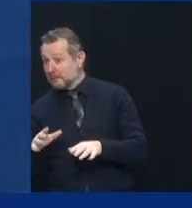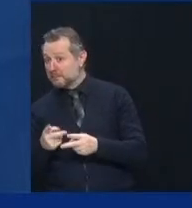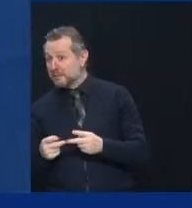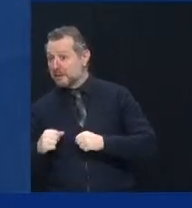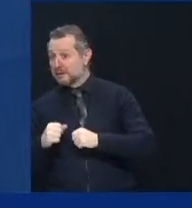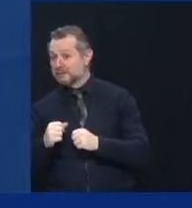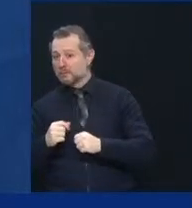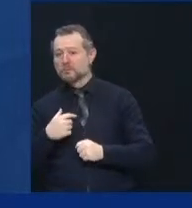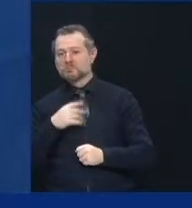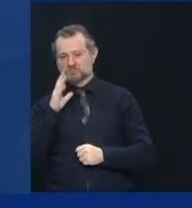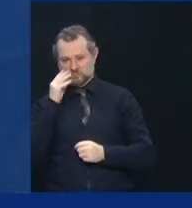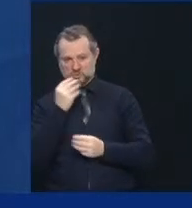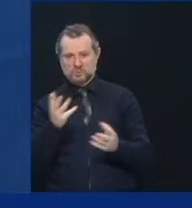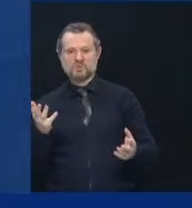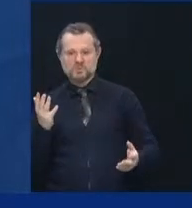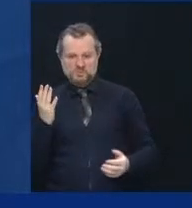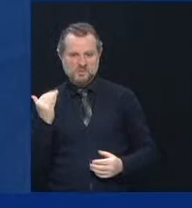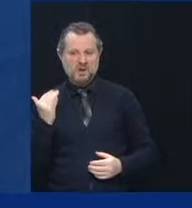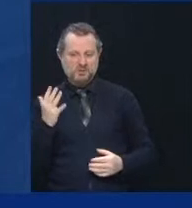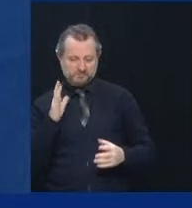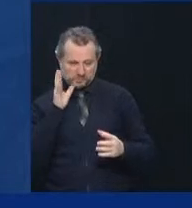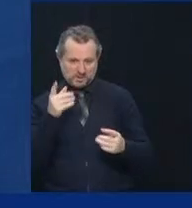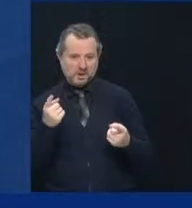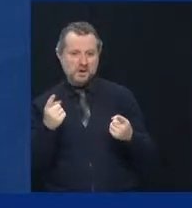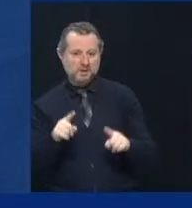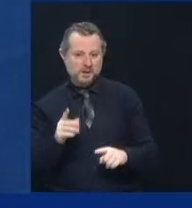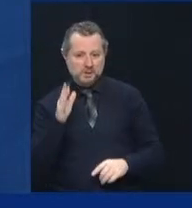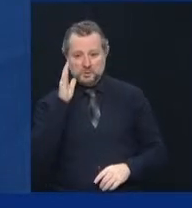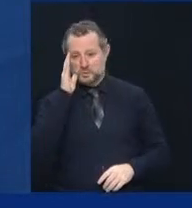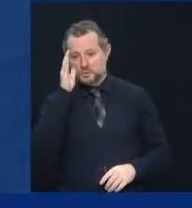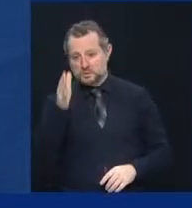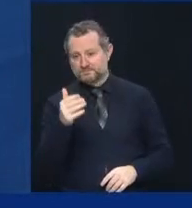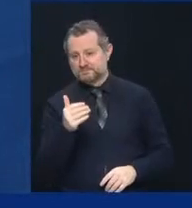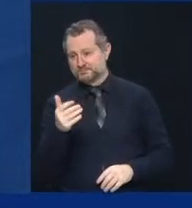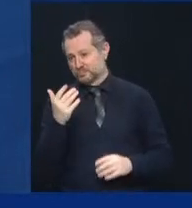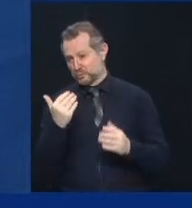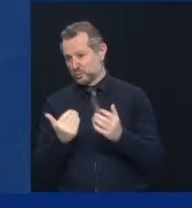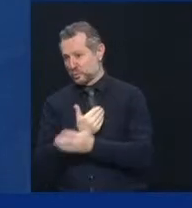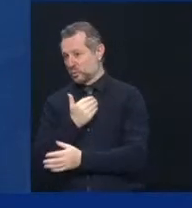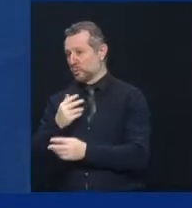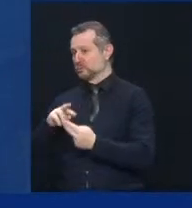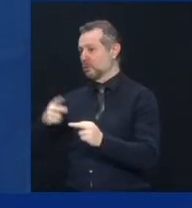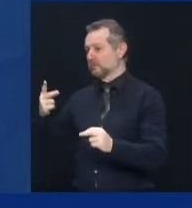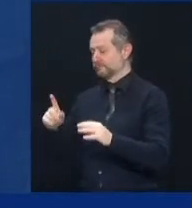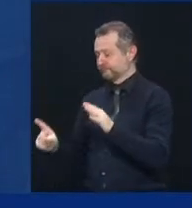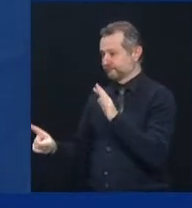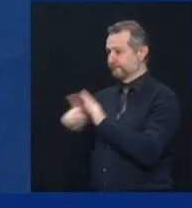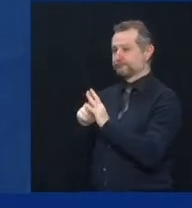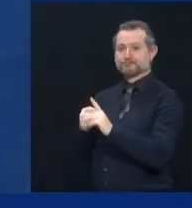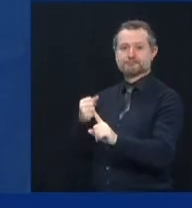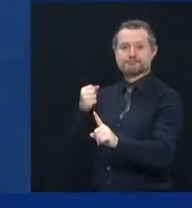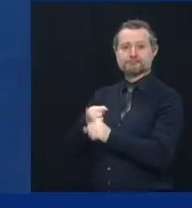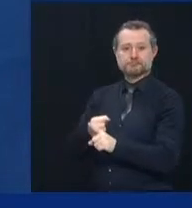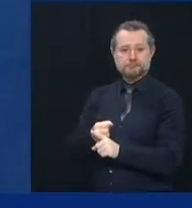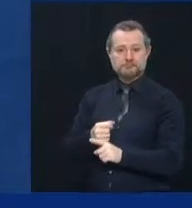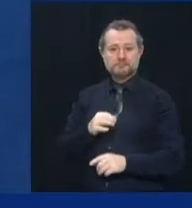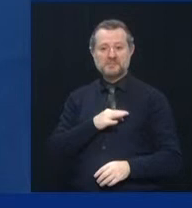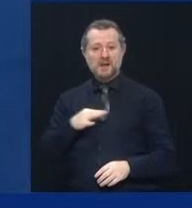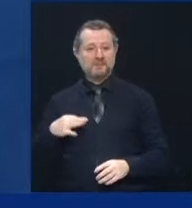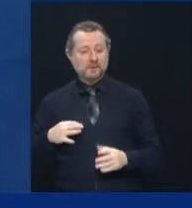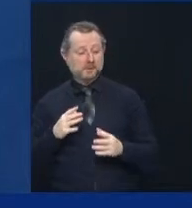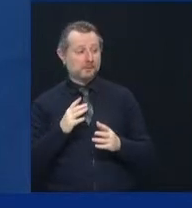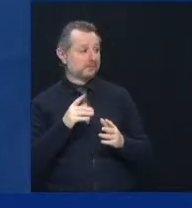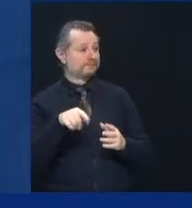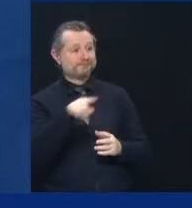happen. It will happen because a new strain happens and the staff winds up sick.